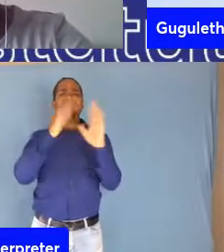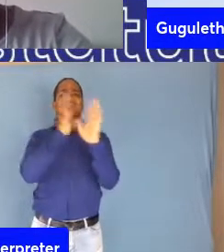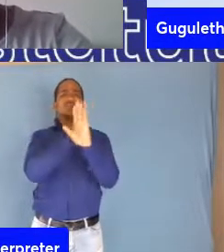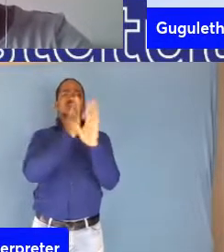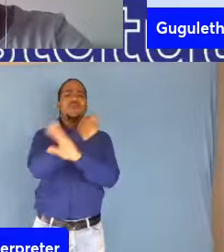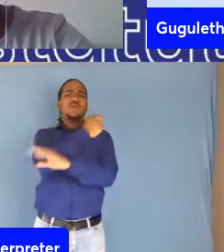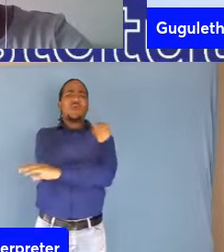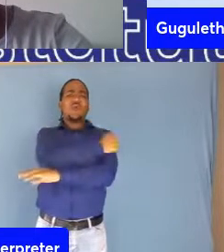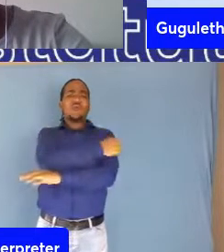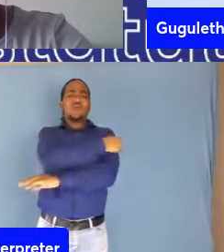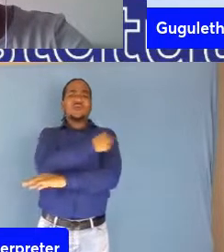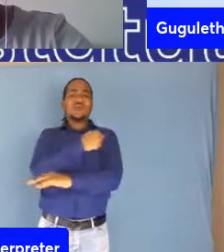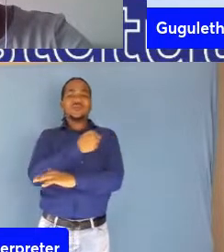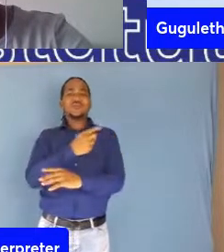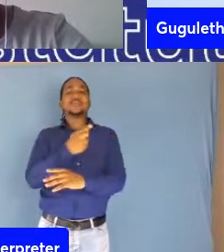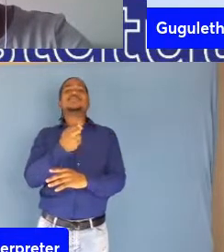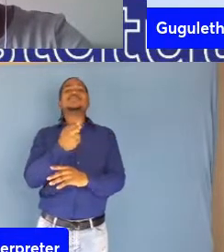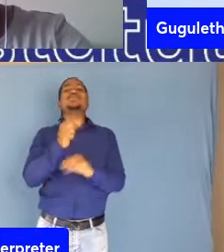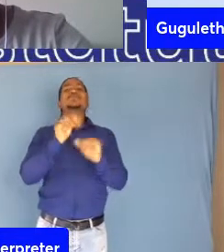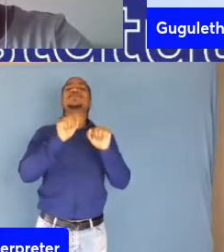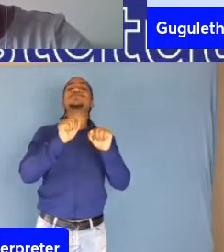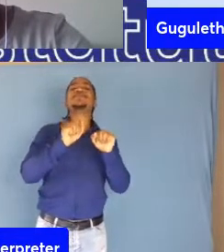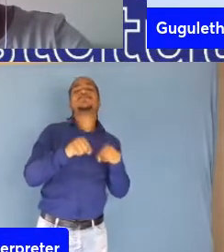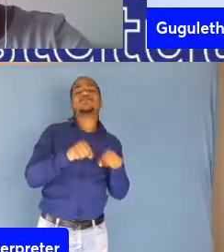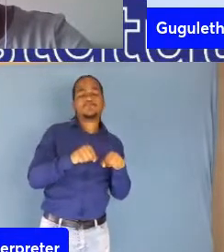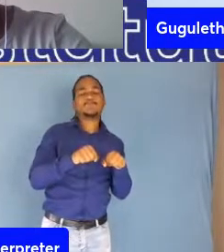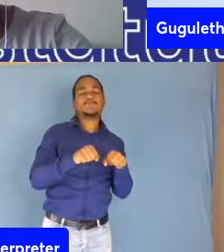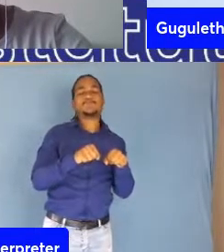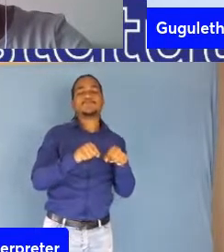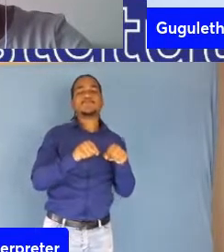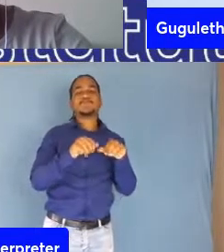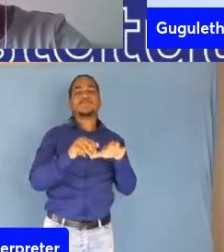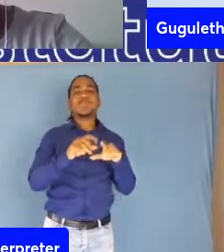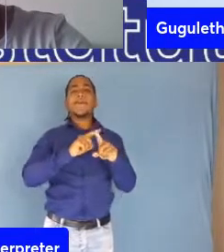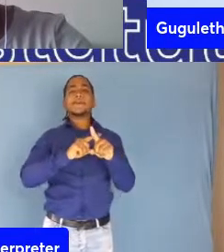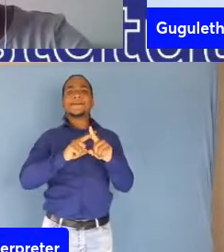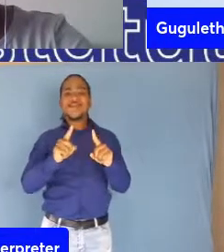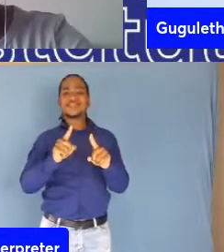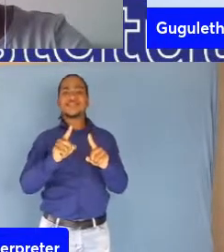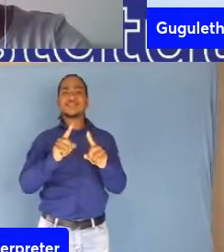very settled, but it's the tone is there.